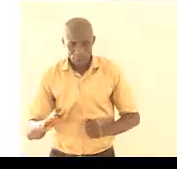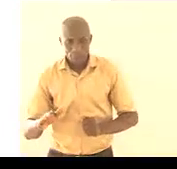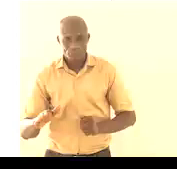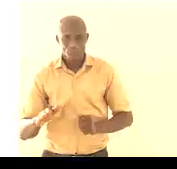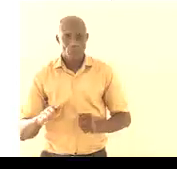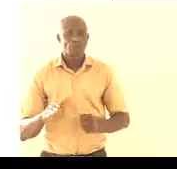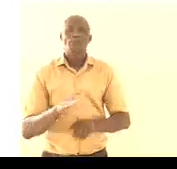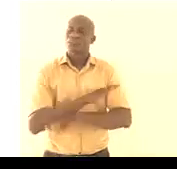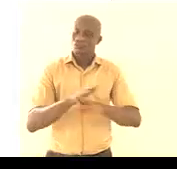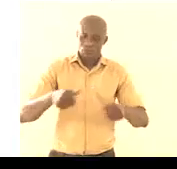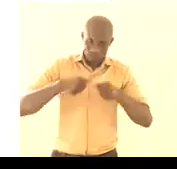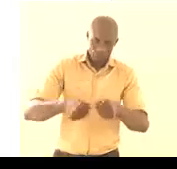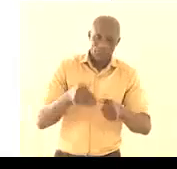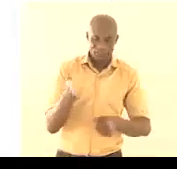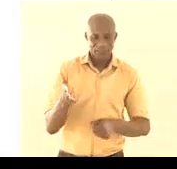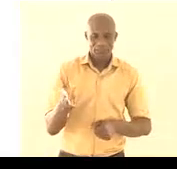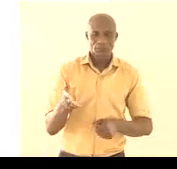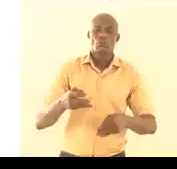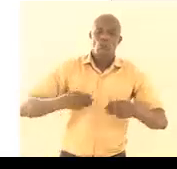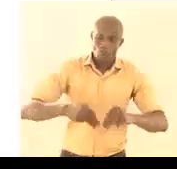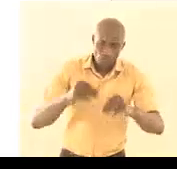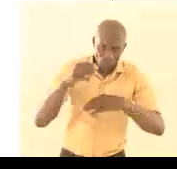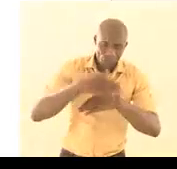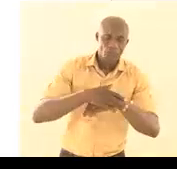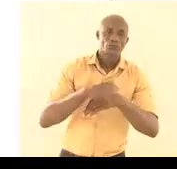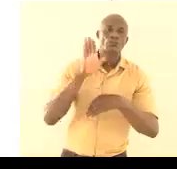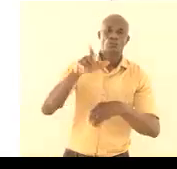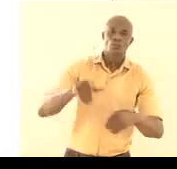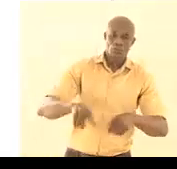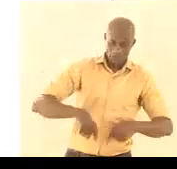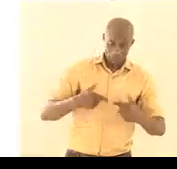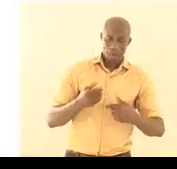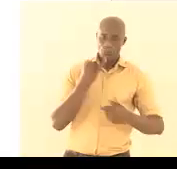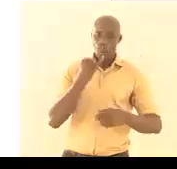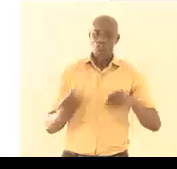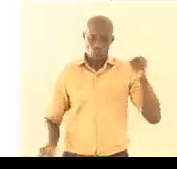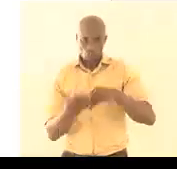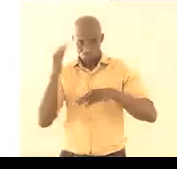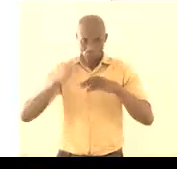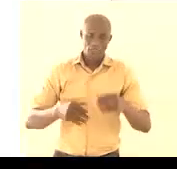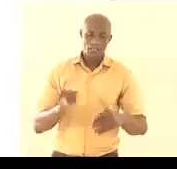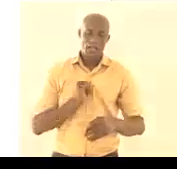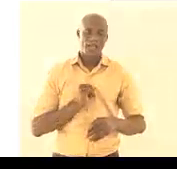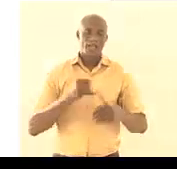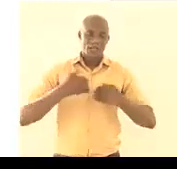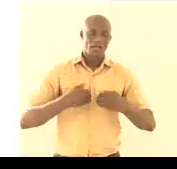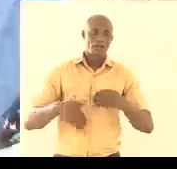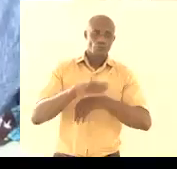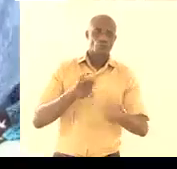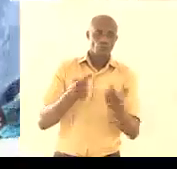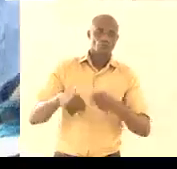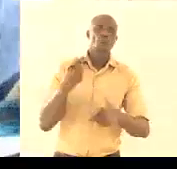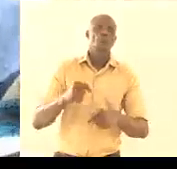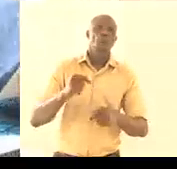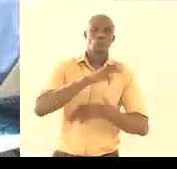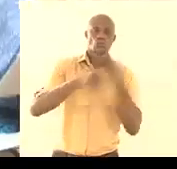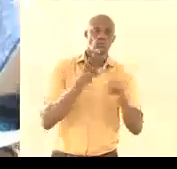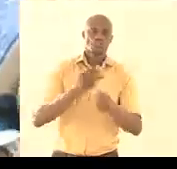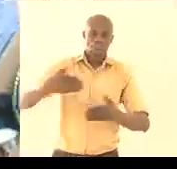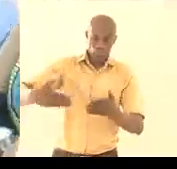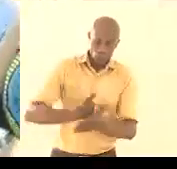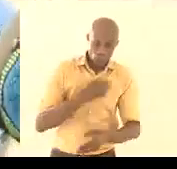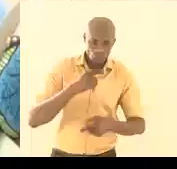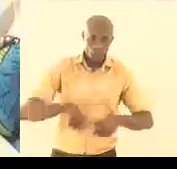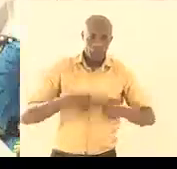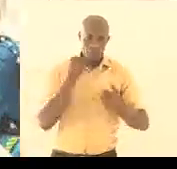childlessness, he says, no, don't remain there. You can move on. Your life is more than the problem. I have overcome the world. A new life is possible.